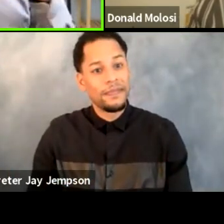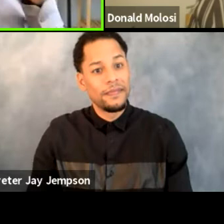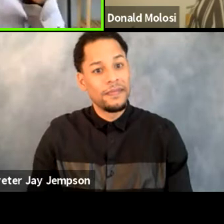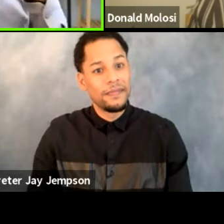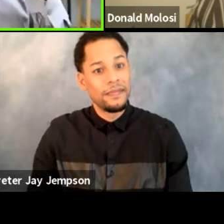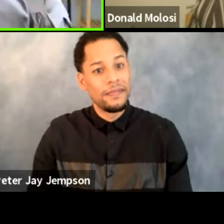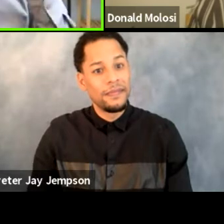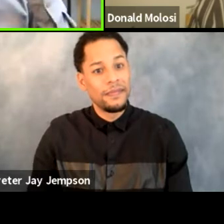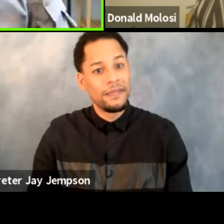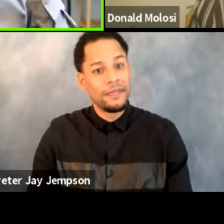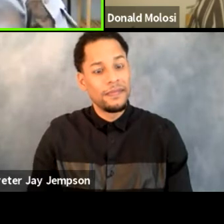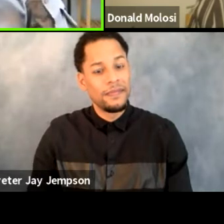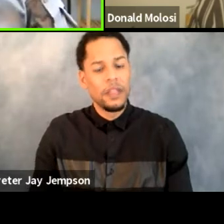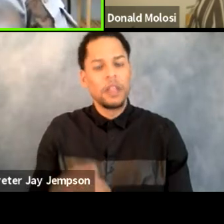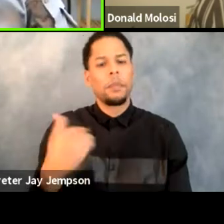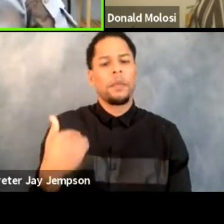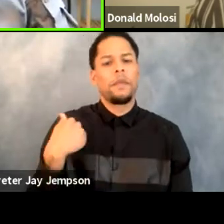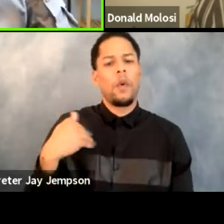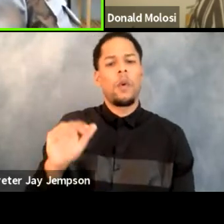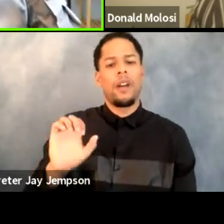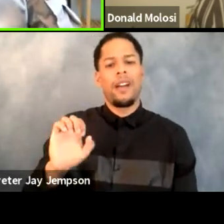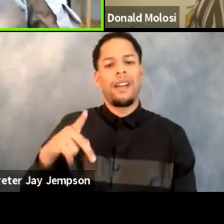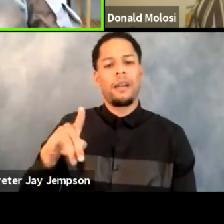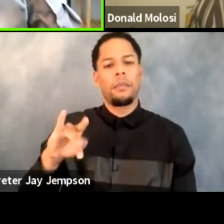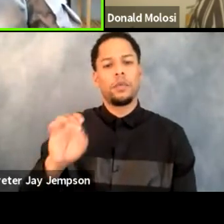we were talking about the idea of,